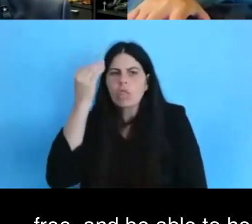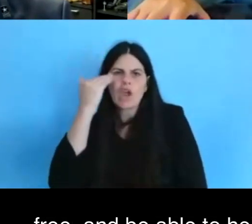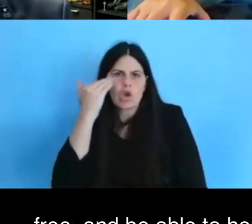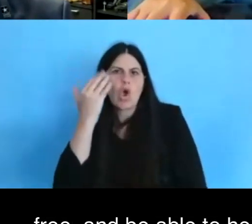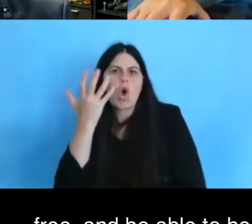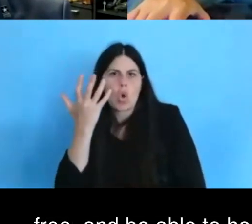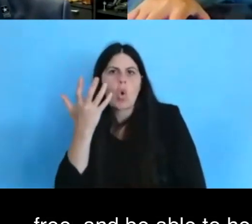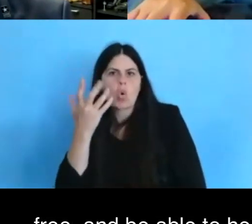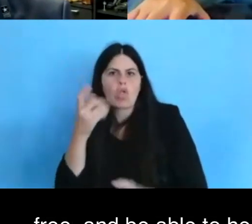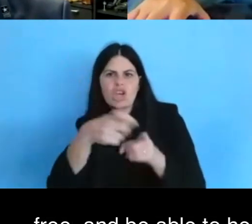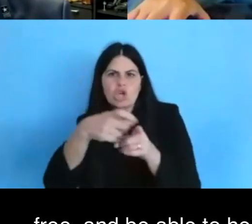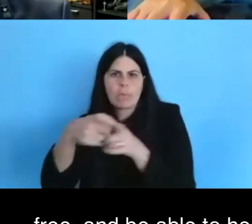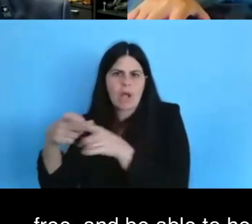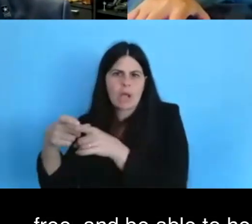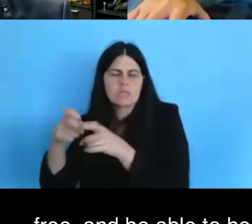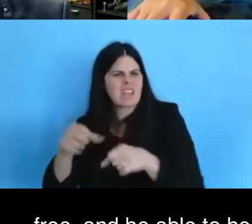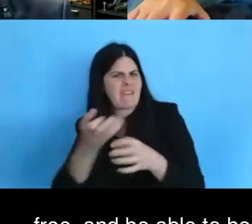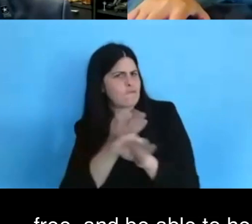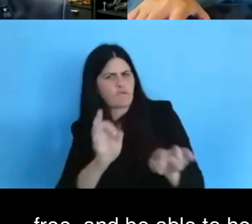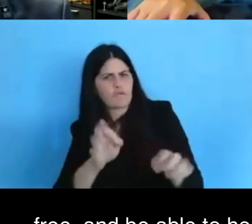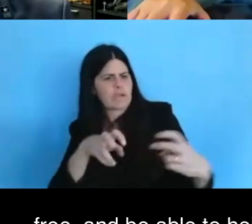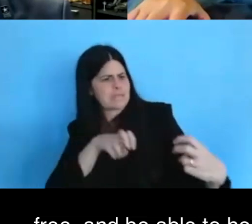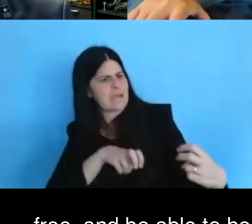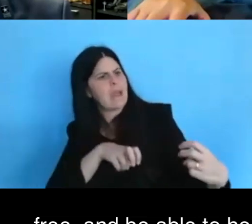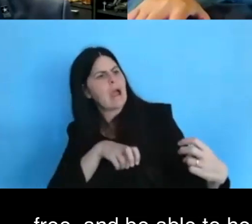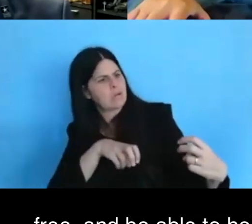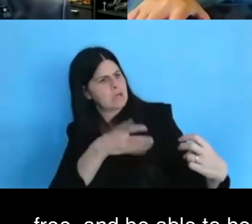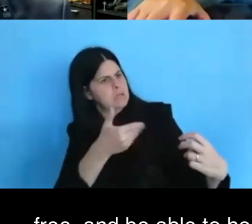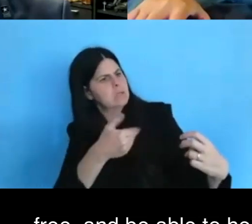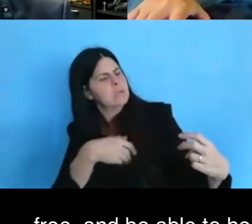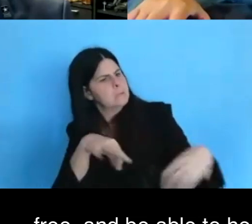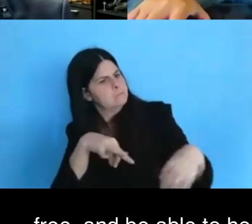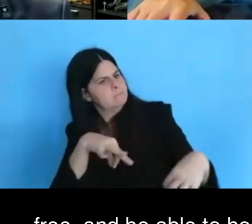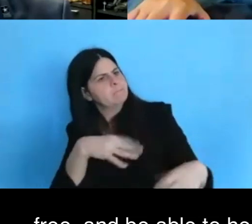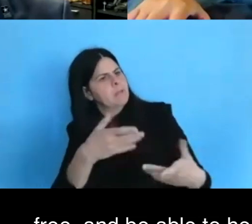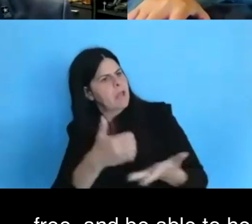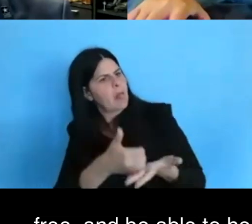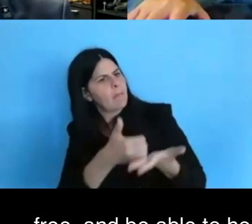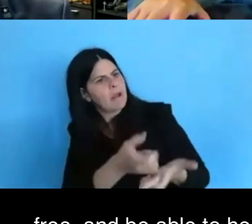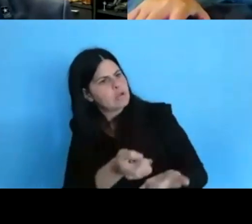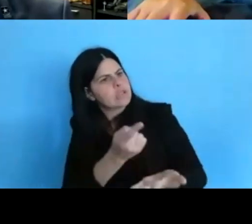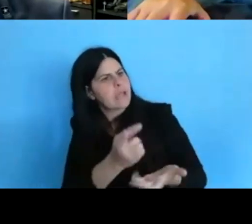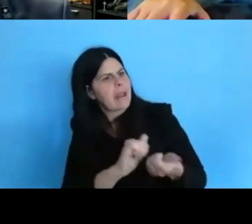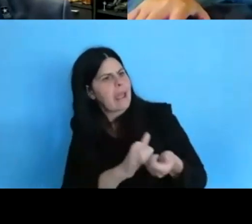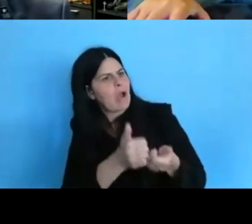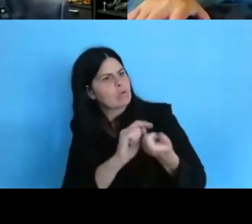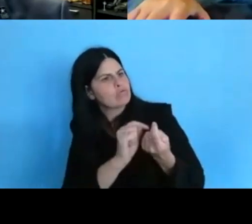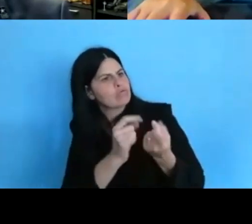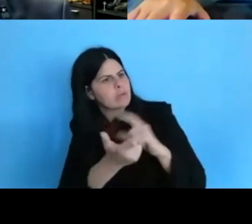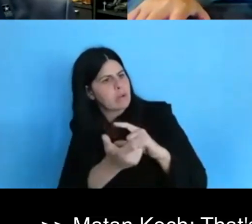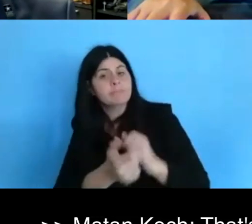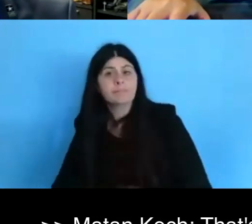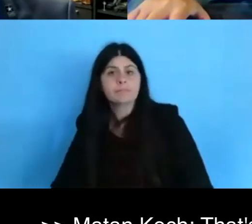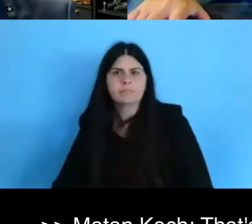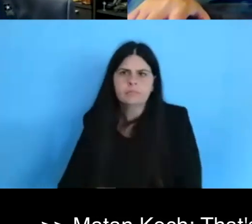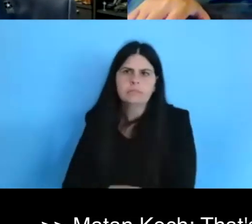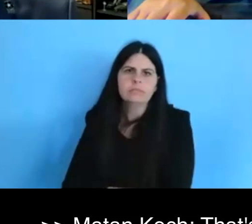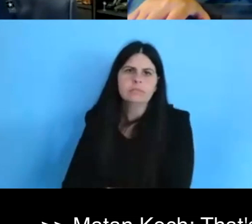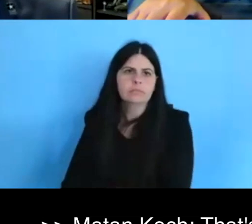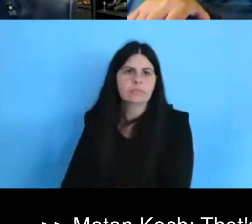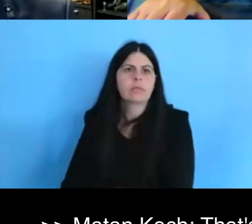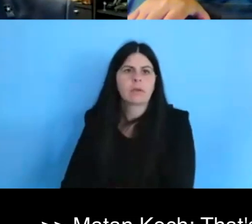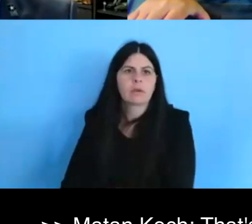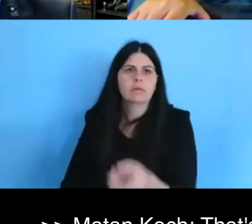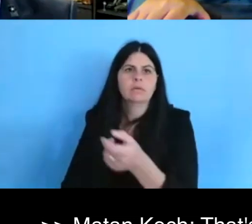for free and be able to help that veteran and employer understand what the difference is between the two. That's